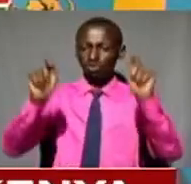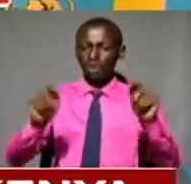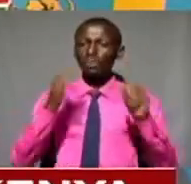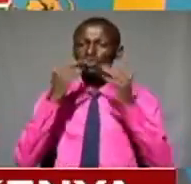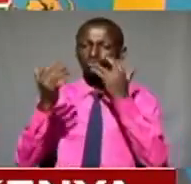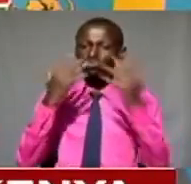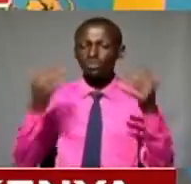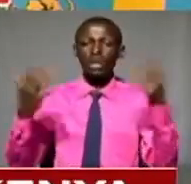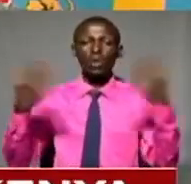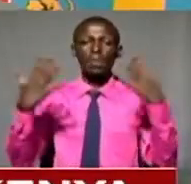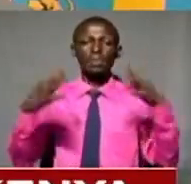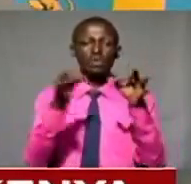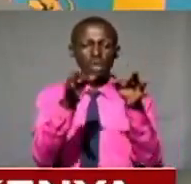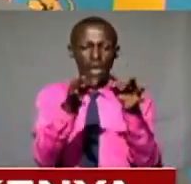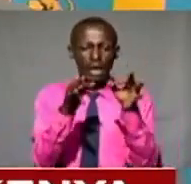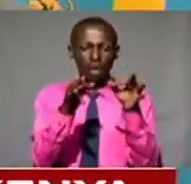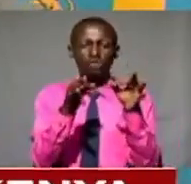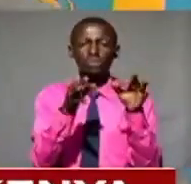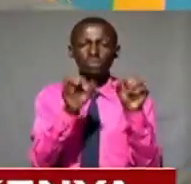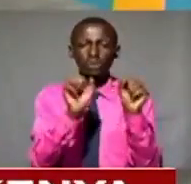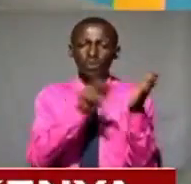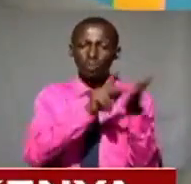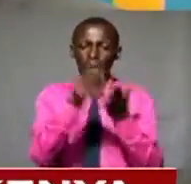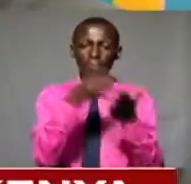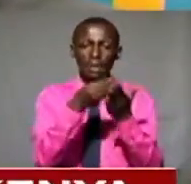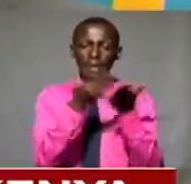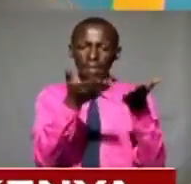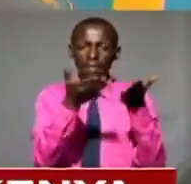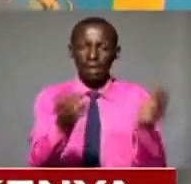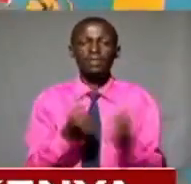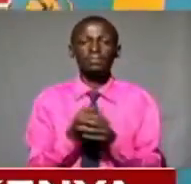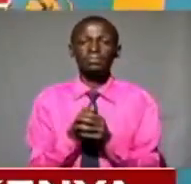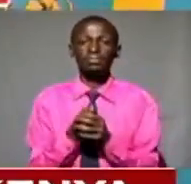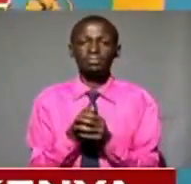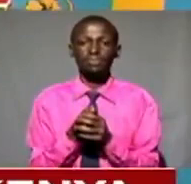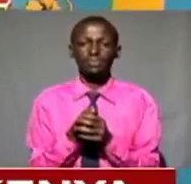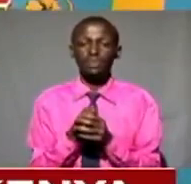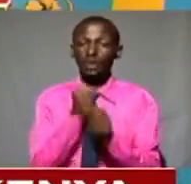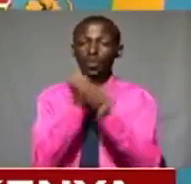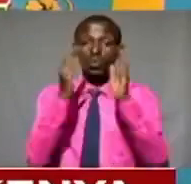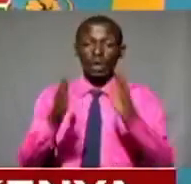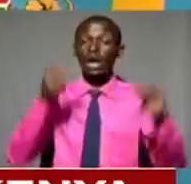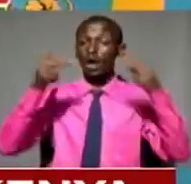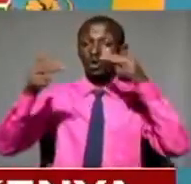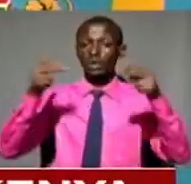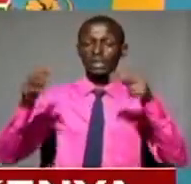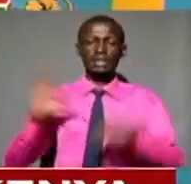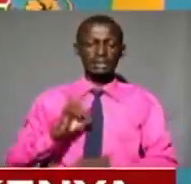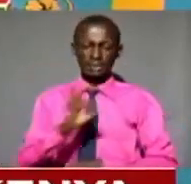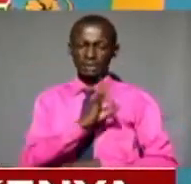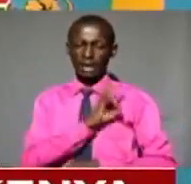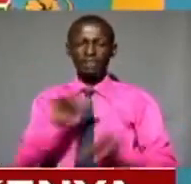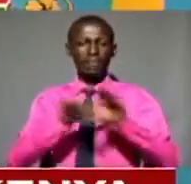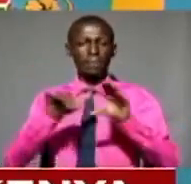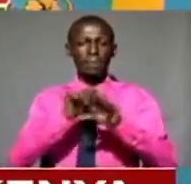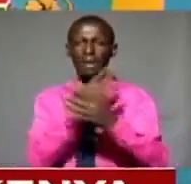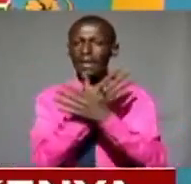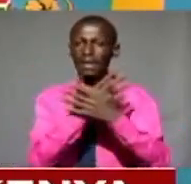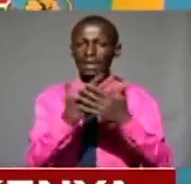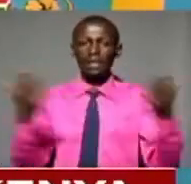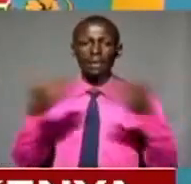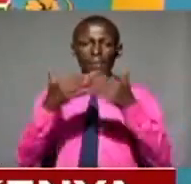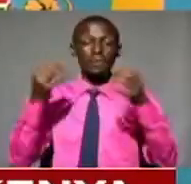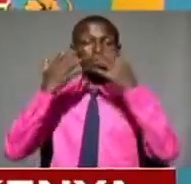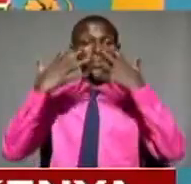and counters. For the hotel workers, any staff member, as I said